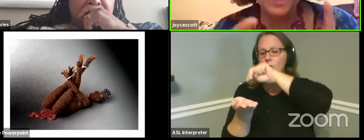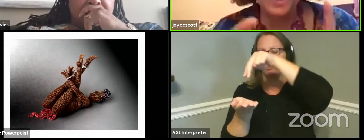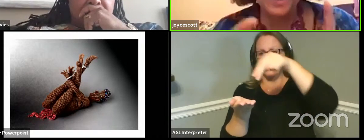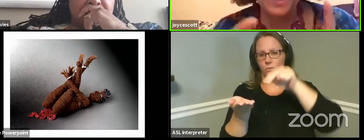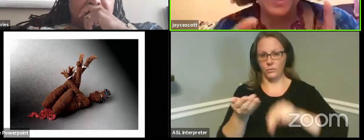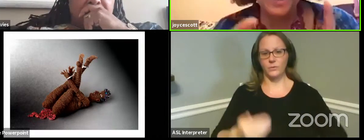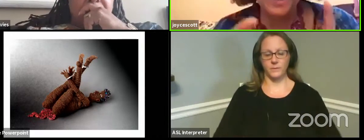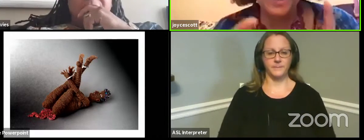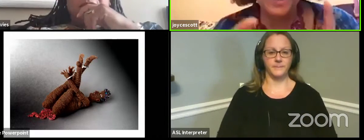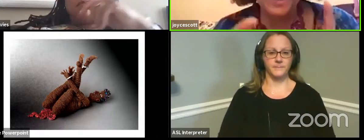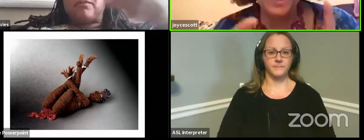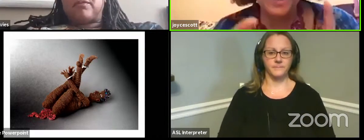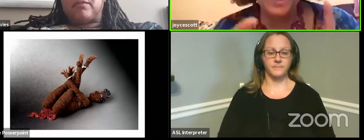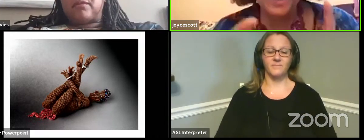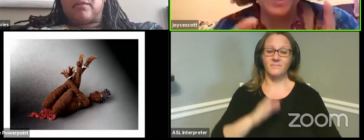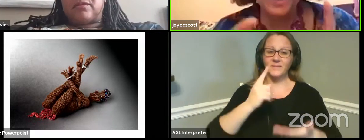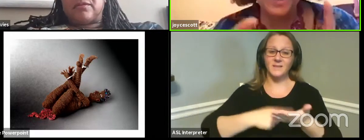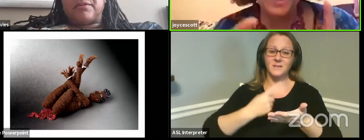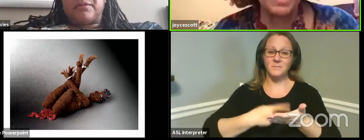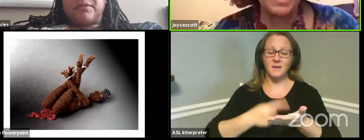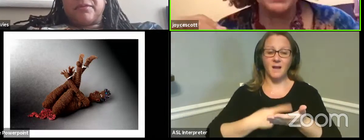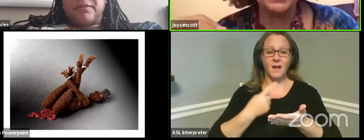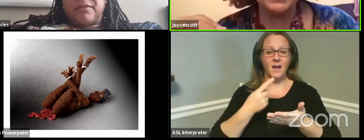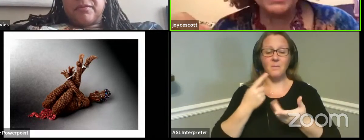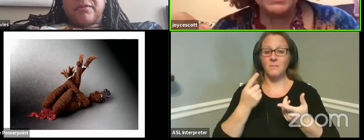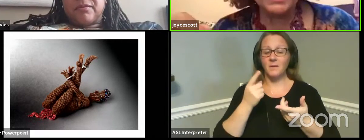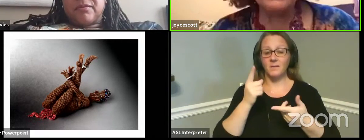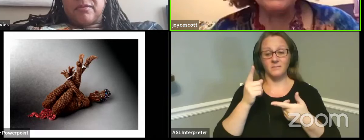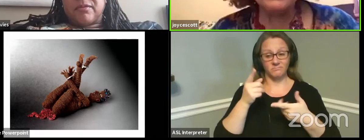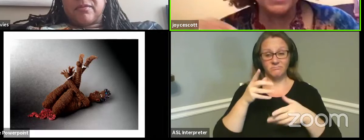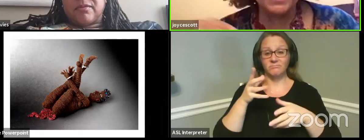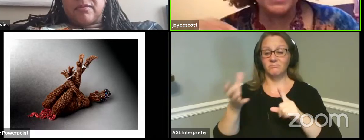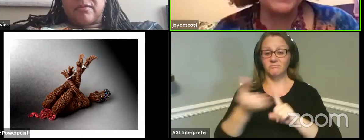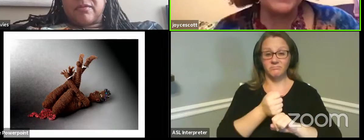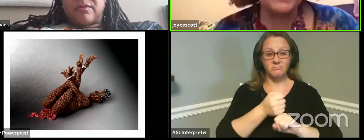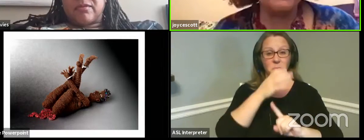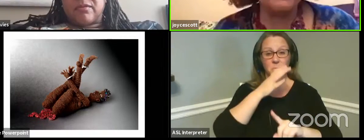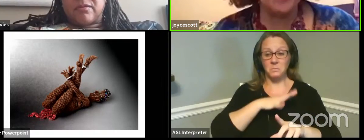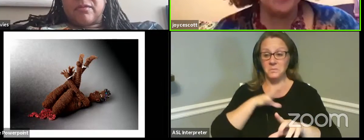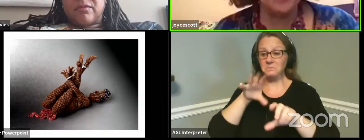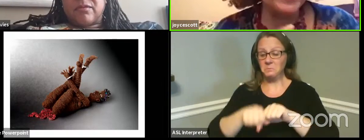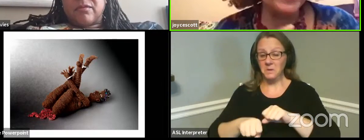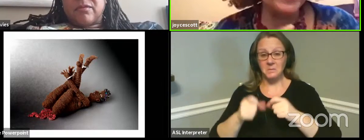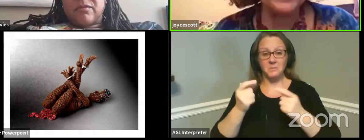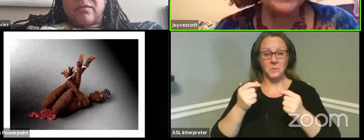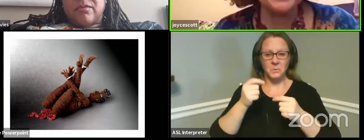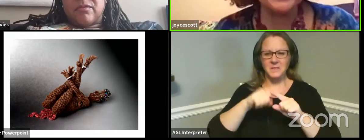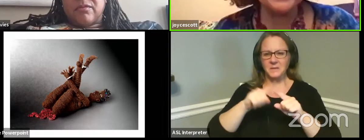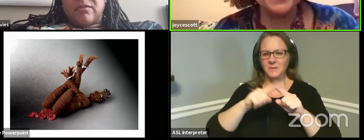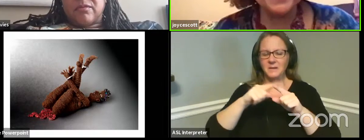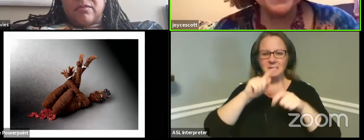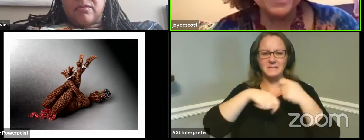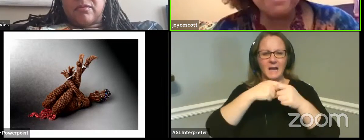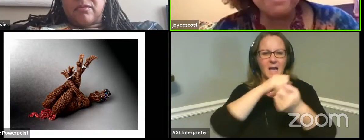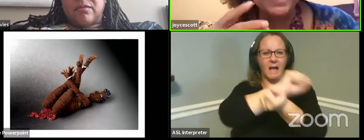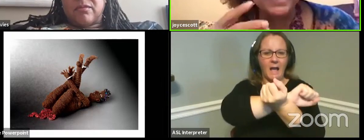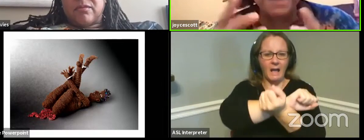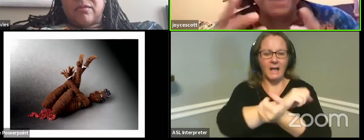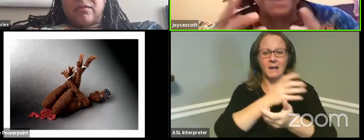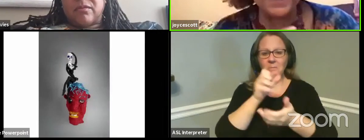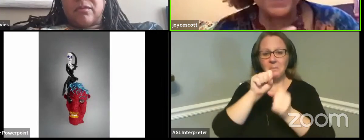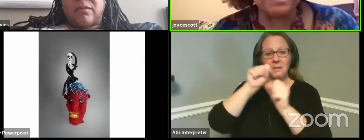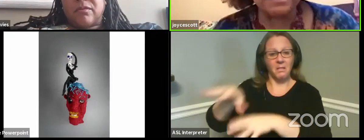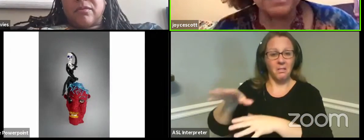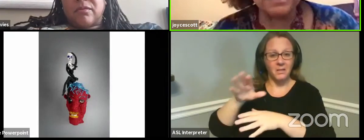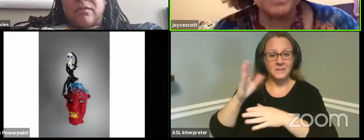Sometimes they do such weird things to people, tie them up and leave them by the side of the road. Next, they might